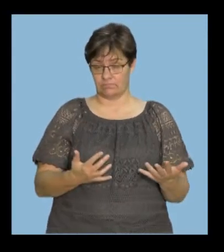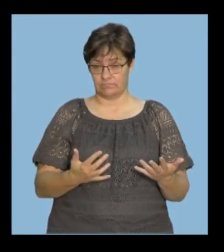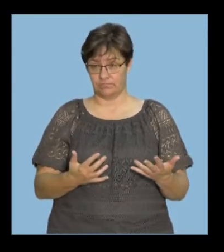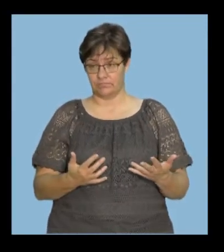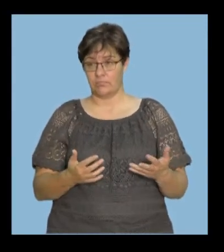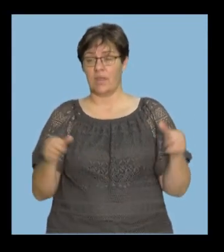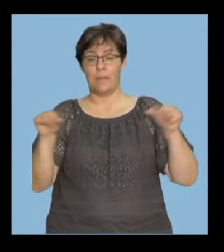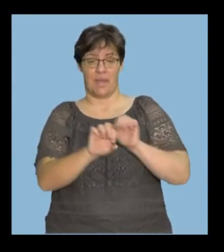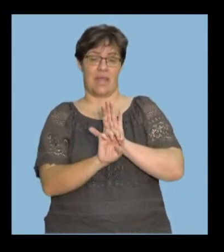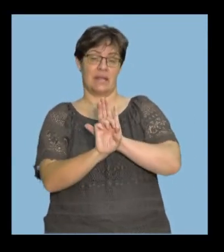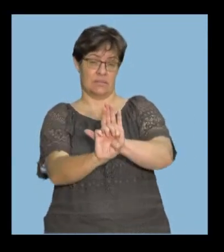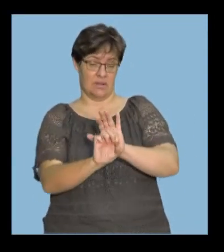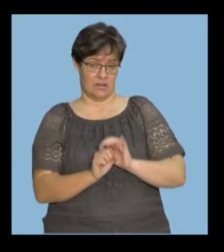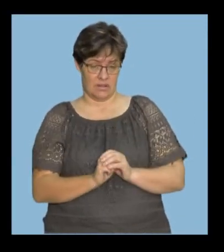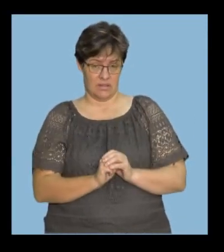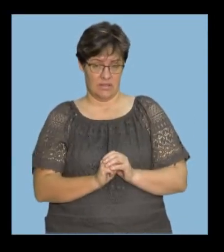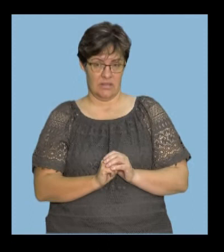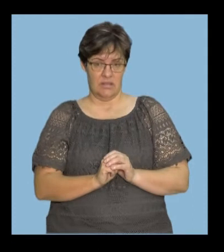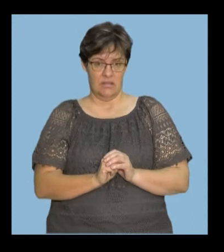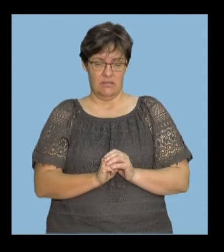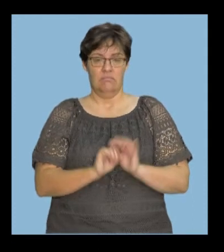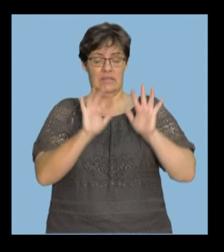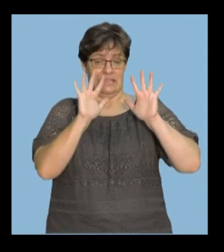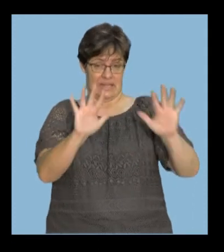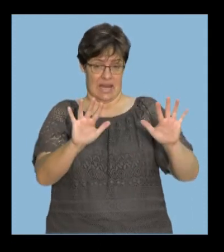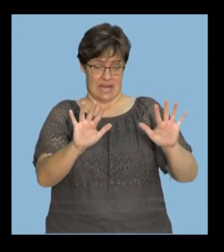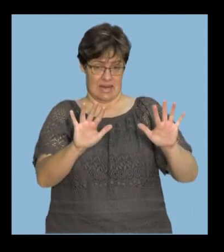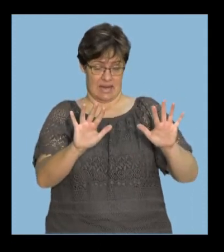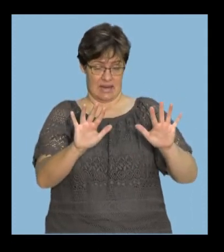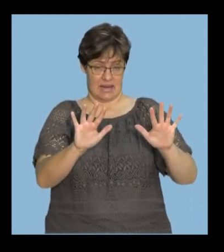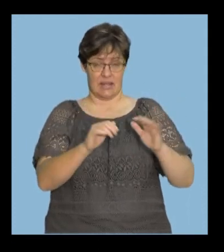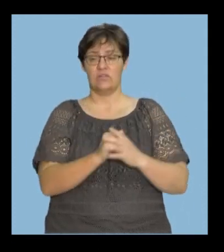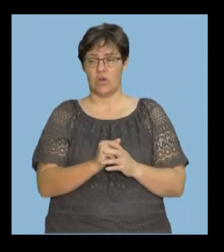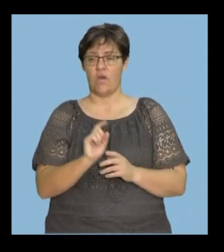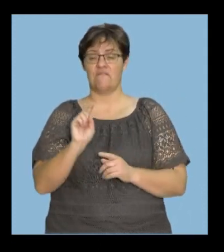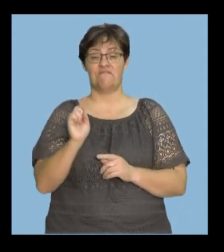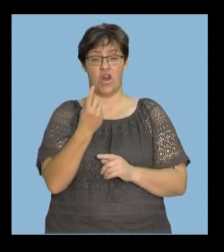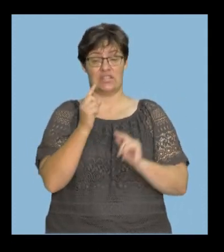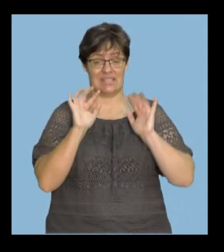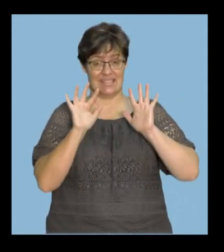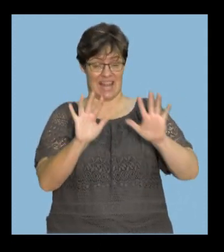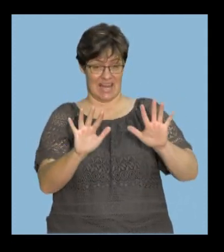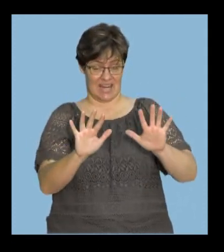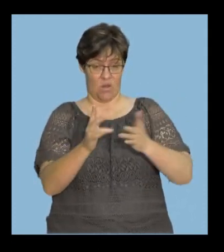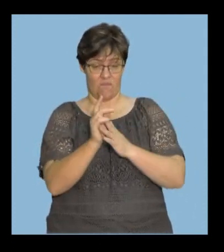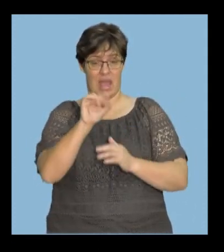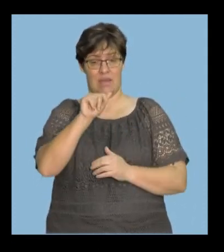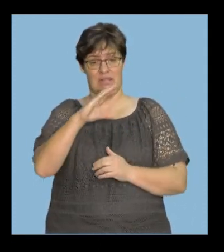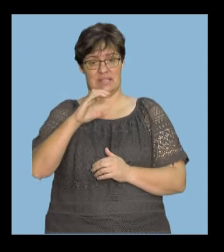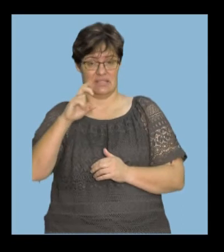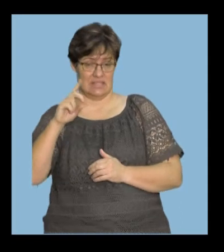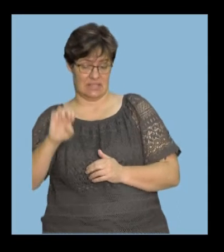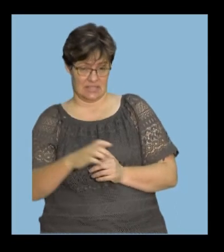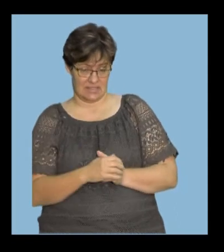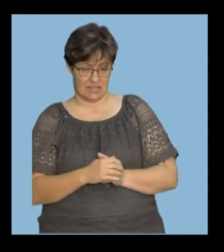So we're going back to our example of our 10 letters. And remember, that's the first 10 letters of the